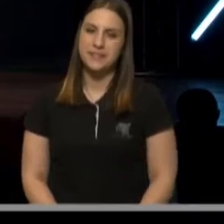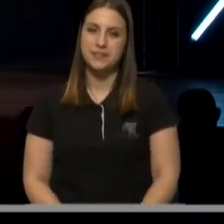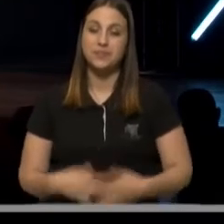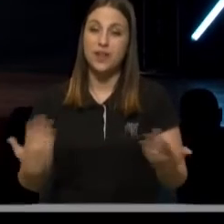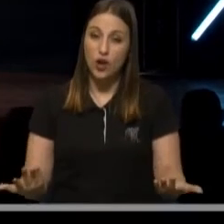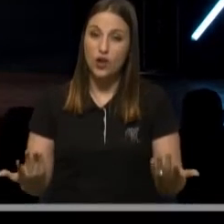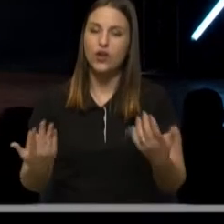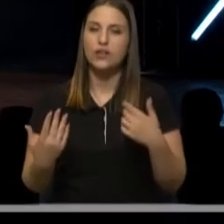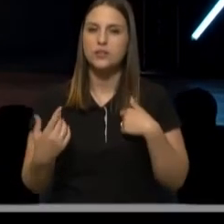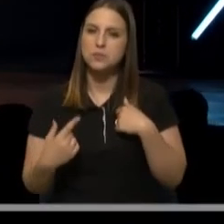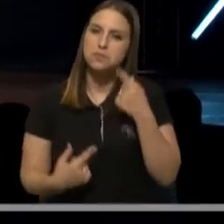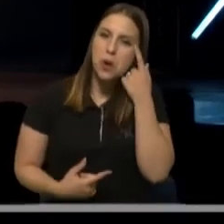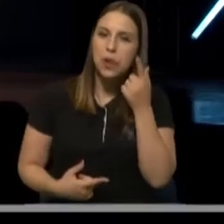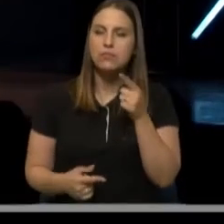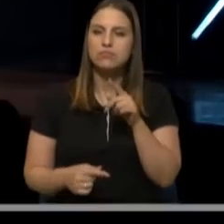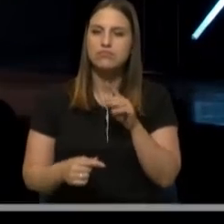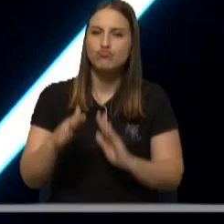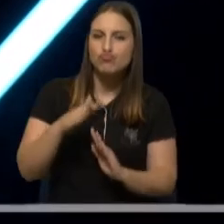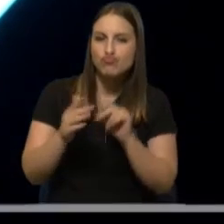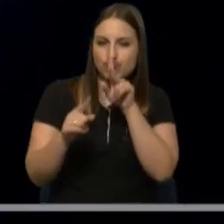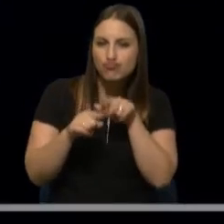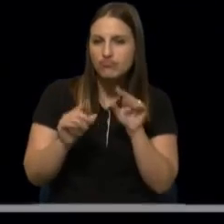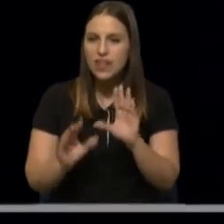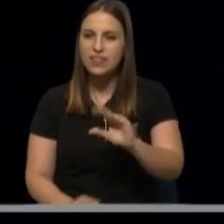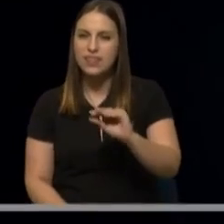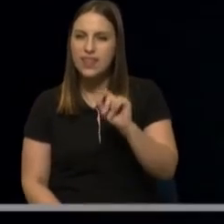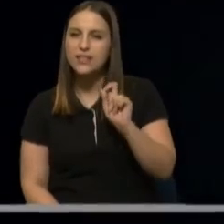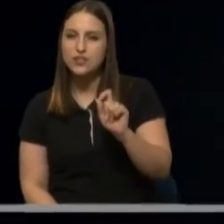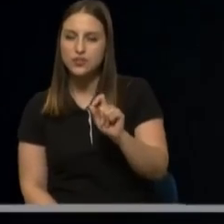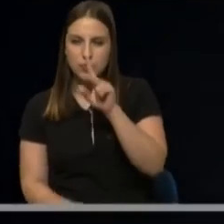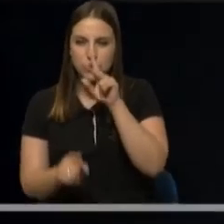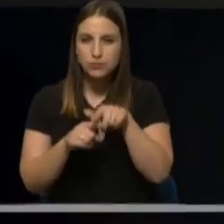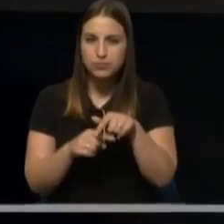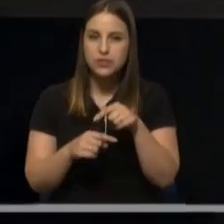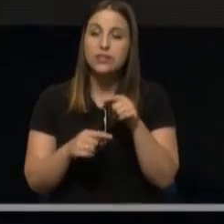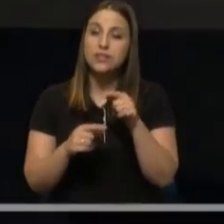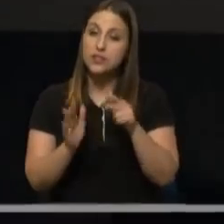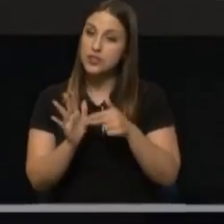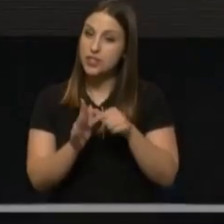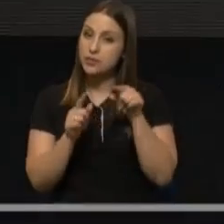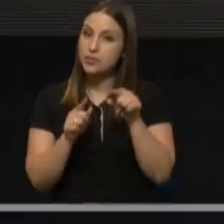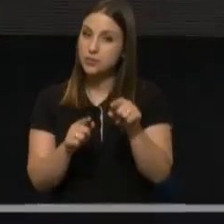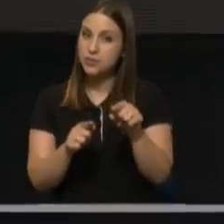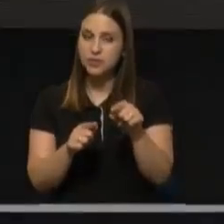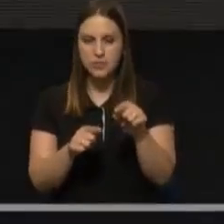Proponho agora que façamos uma ligeira pausa, cerca de 10 minutos, e contamos convosco